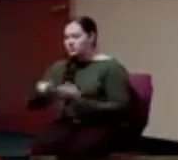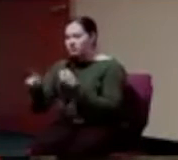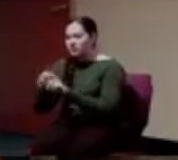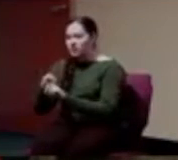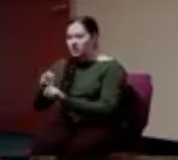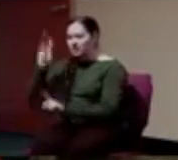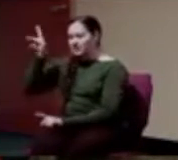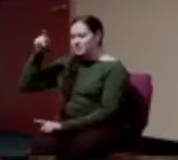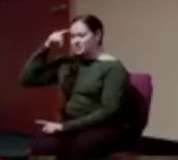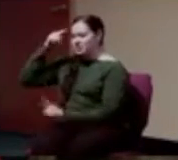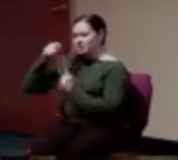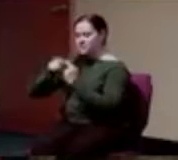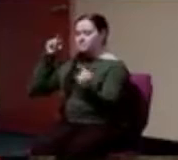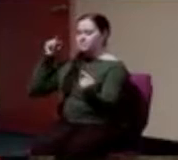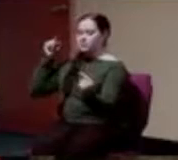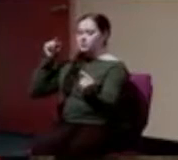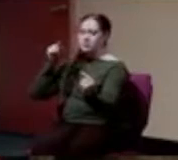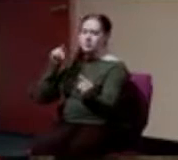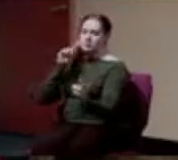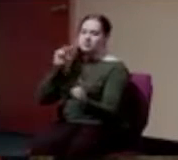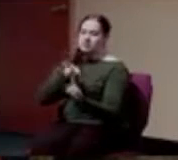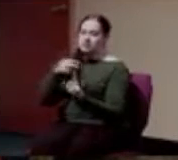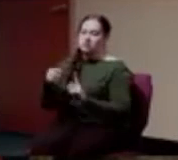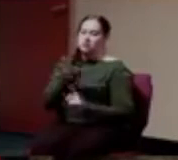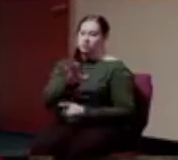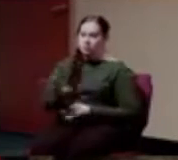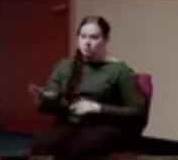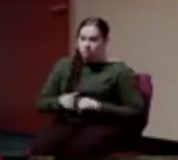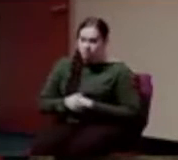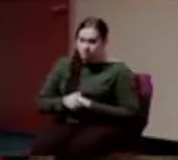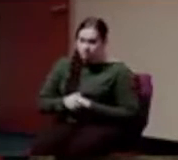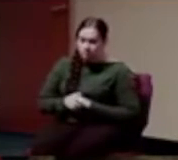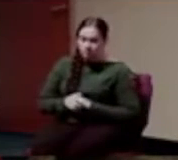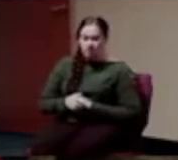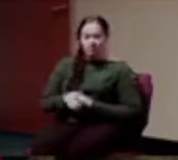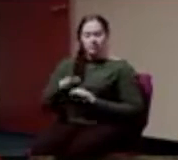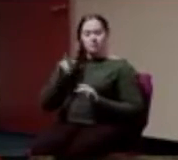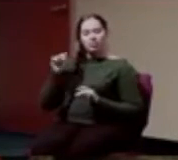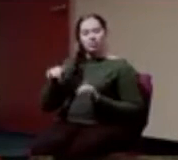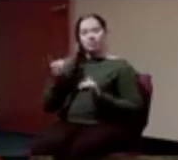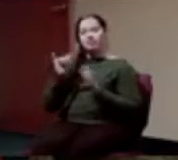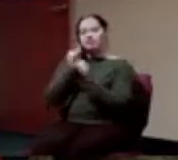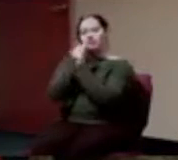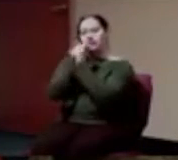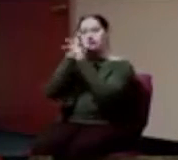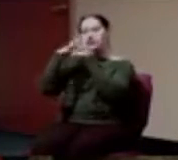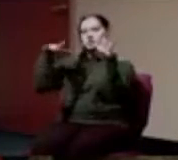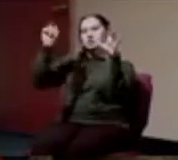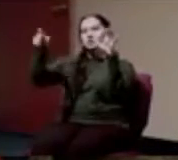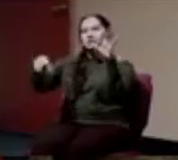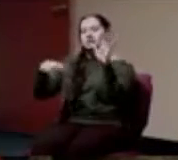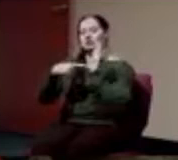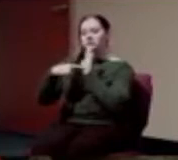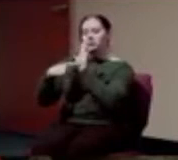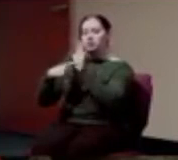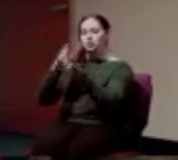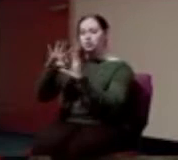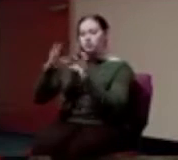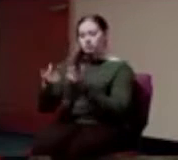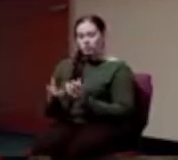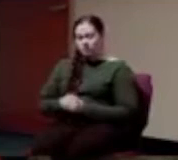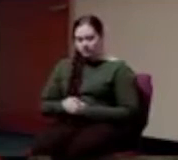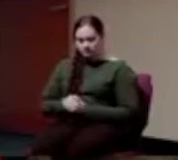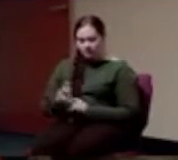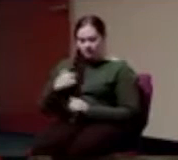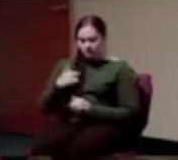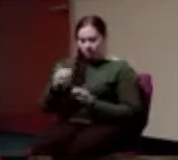image of Christ, but I'm not always certain that that image is one that needs to be shown to the world. I want you to do this with me real